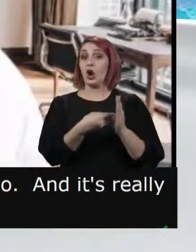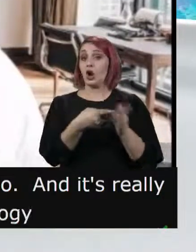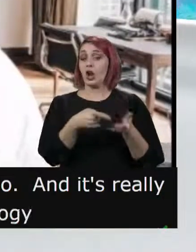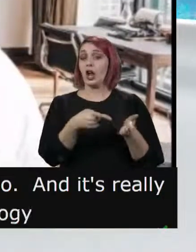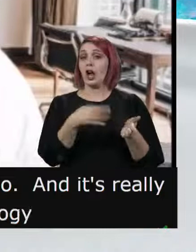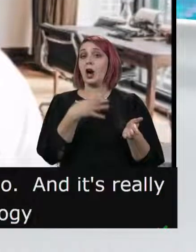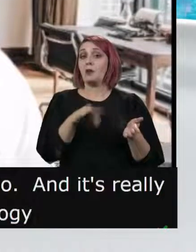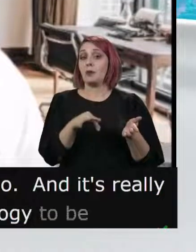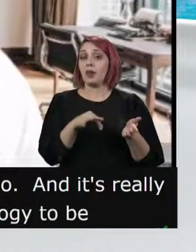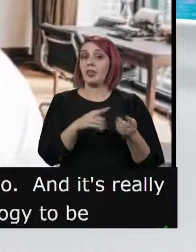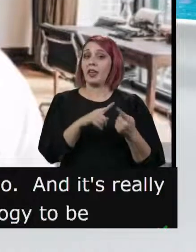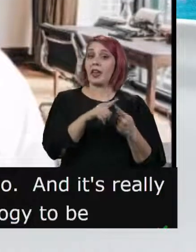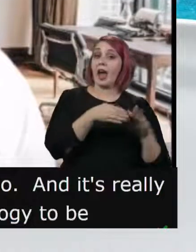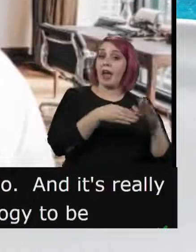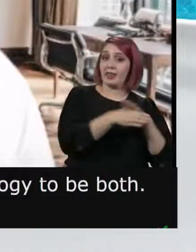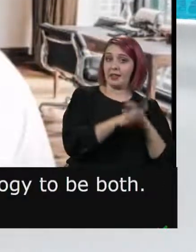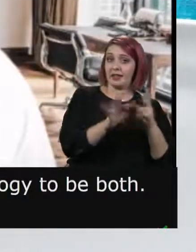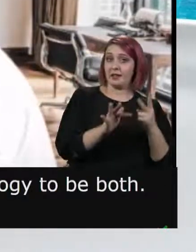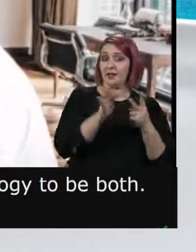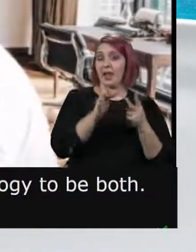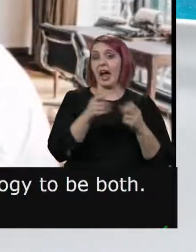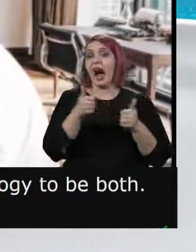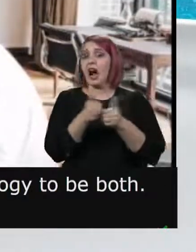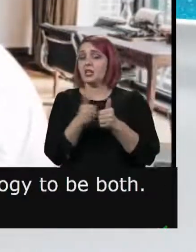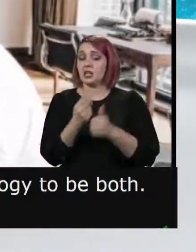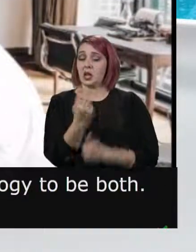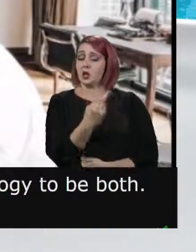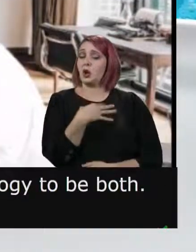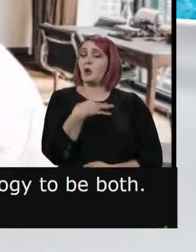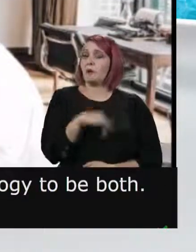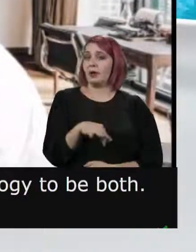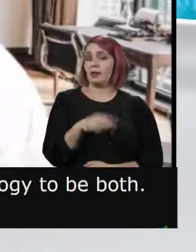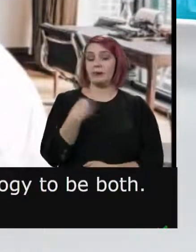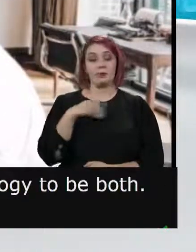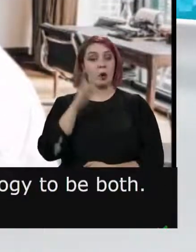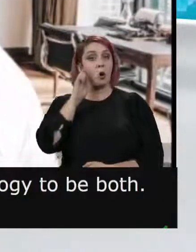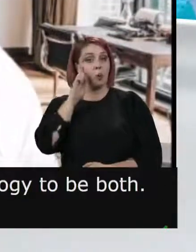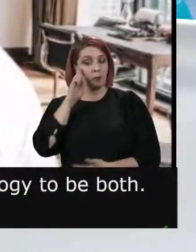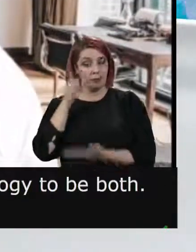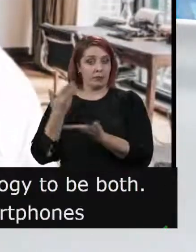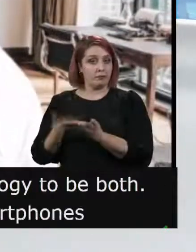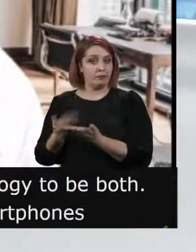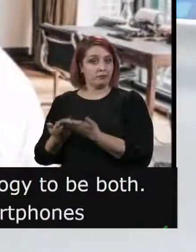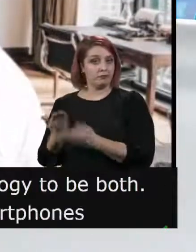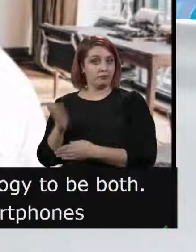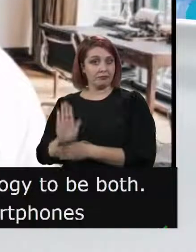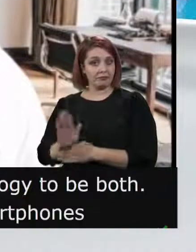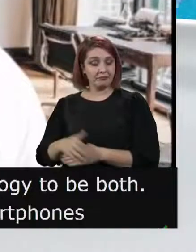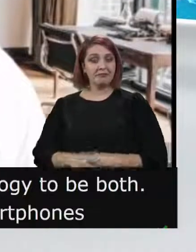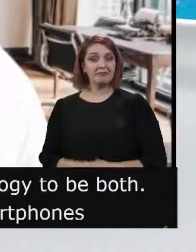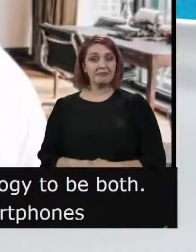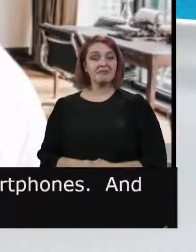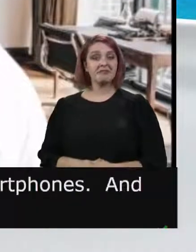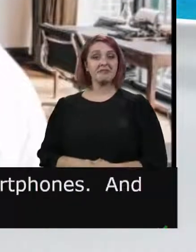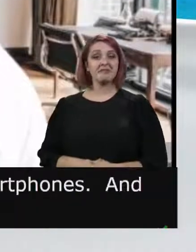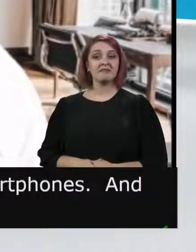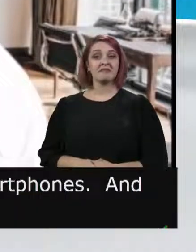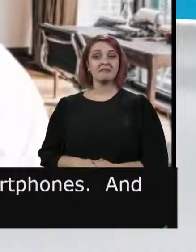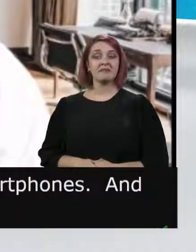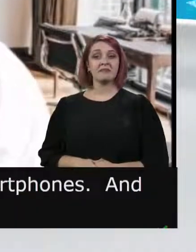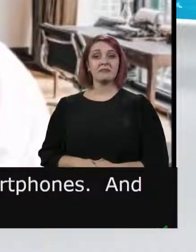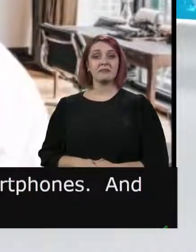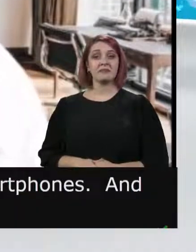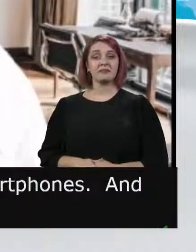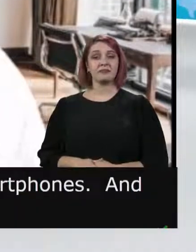been doing some work recently on smartphones. And here's an interesting conundrum. If